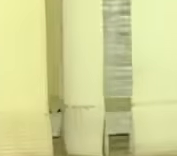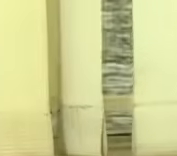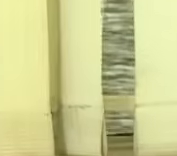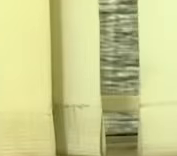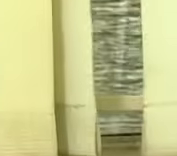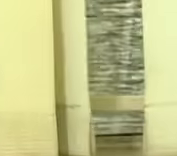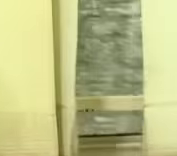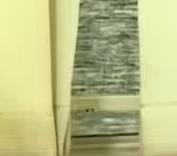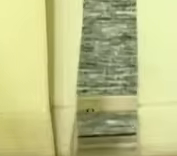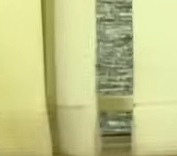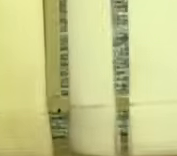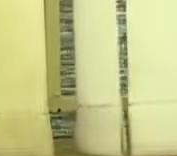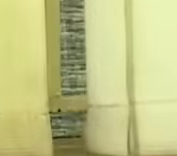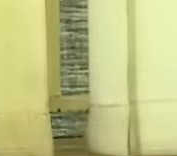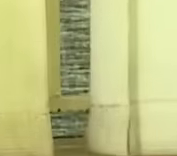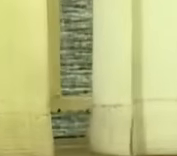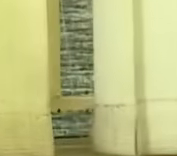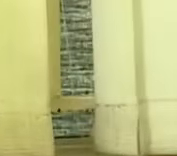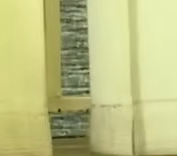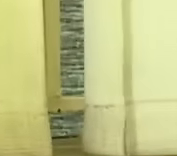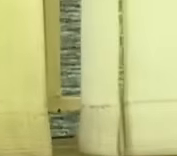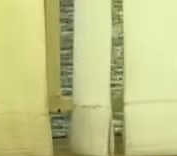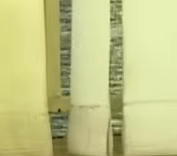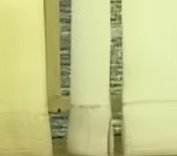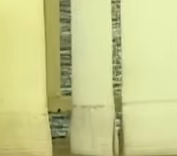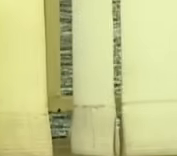Mimi tangu lini nimetoka nyumbani